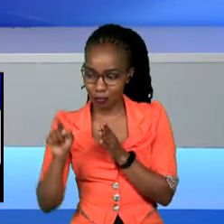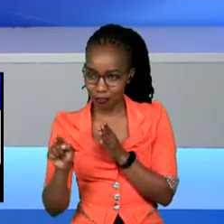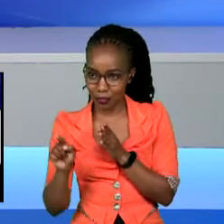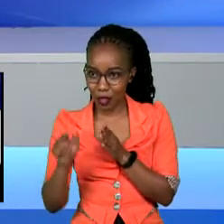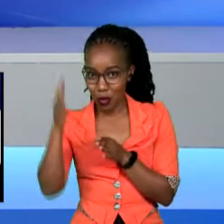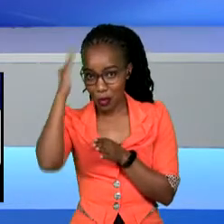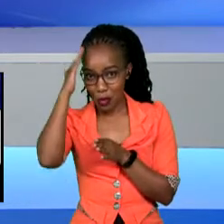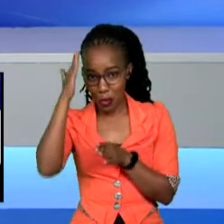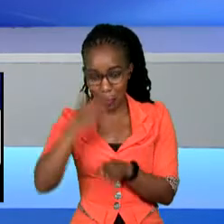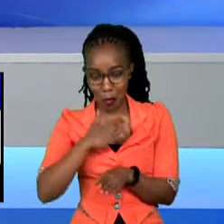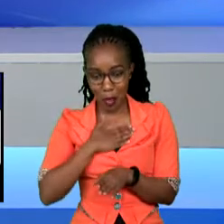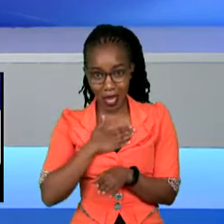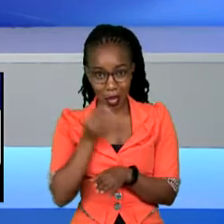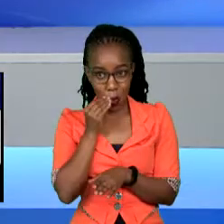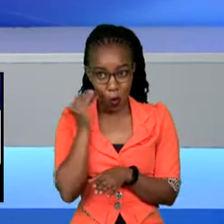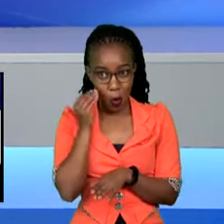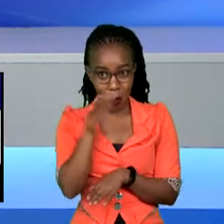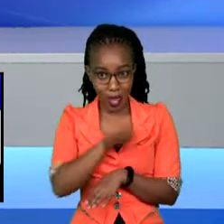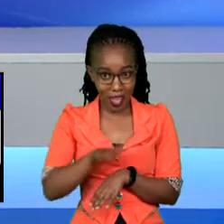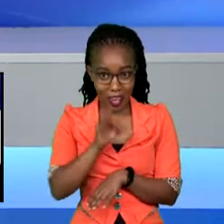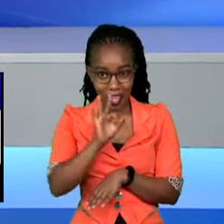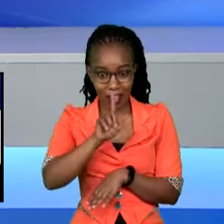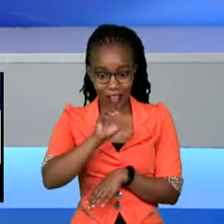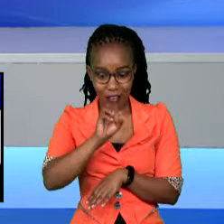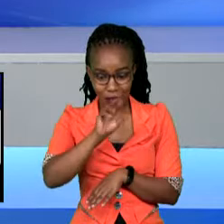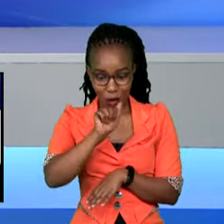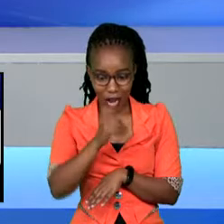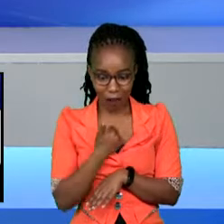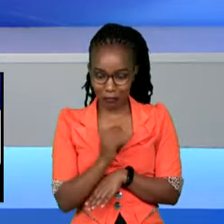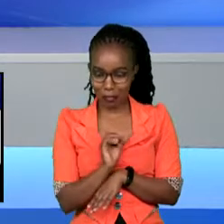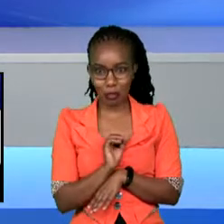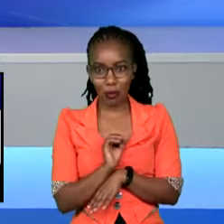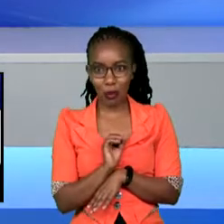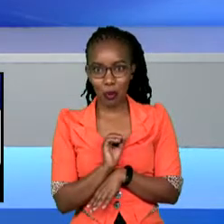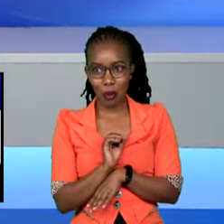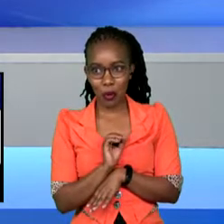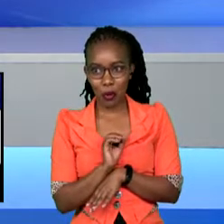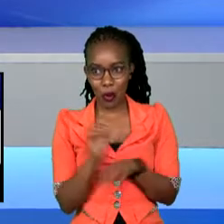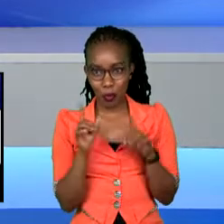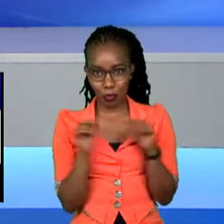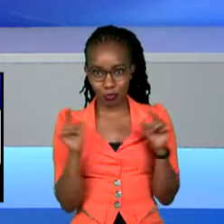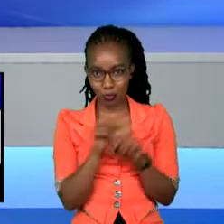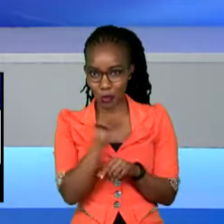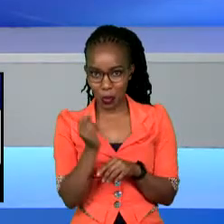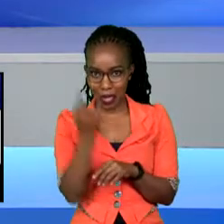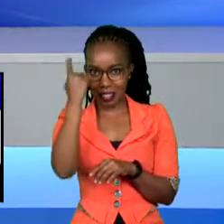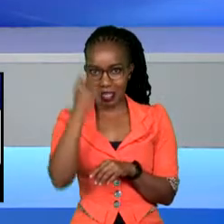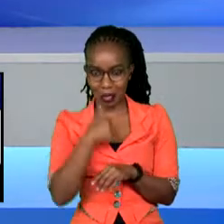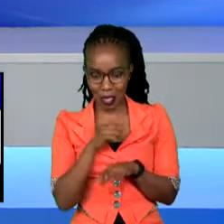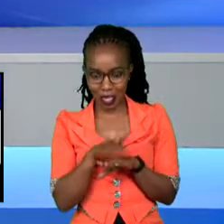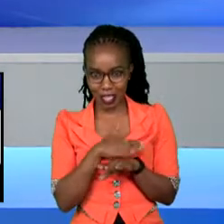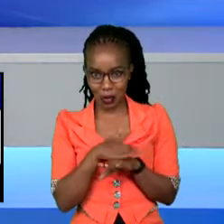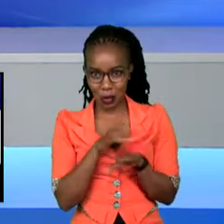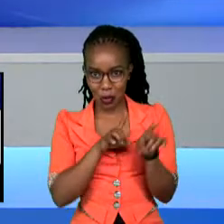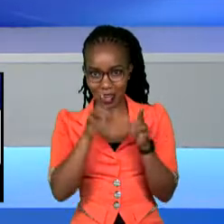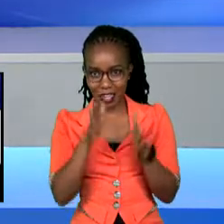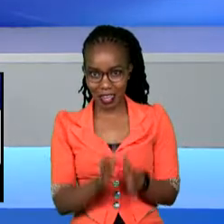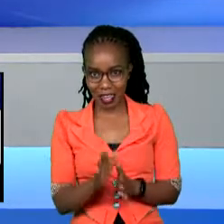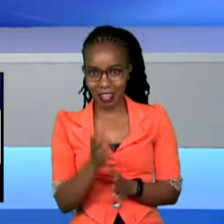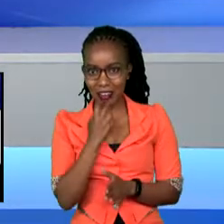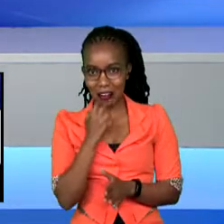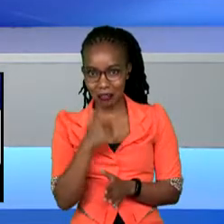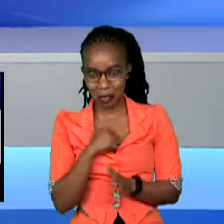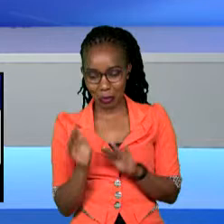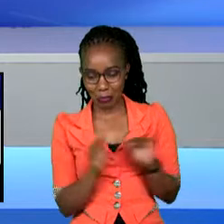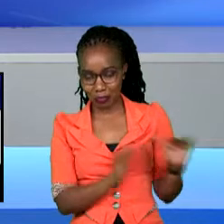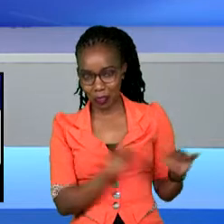I come from. We do not have Flora. We say Furora. So you'll understand where I'm coming from. My director is laughing at me. Now, for the